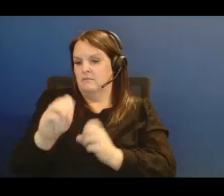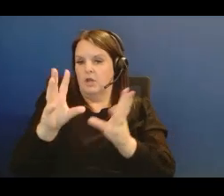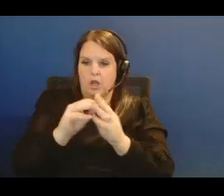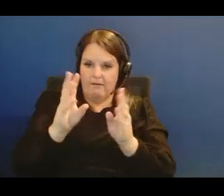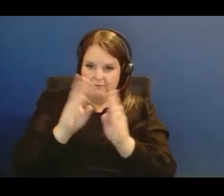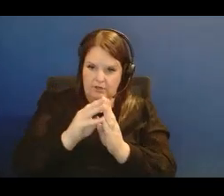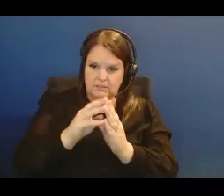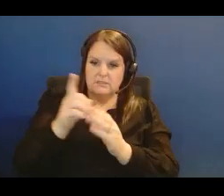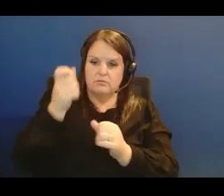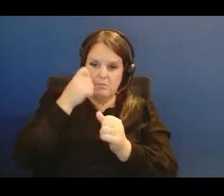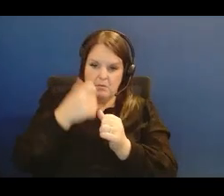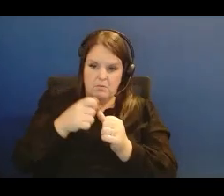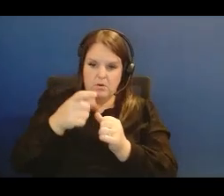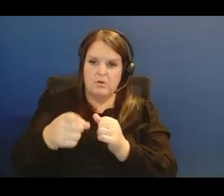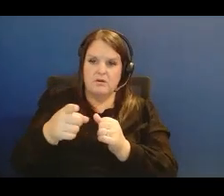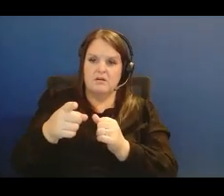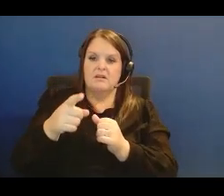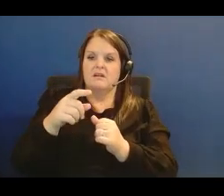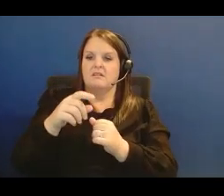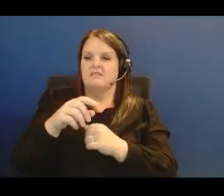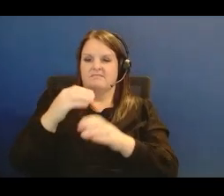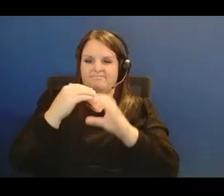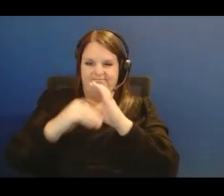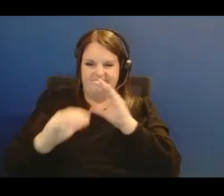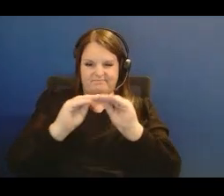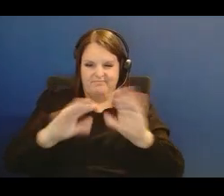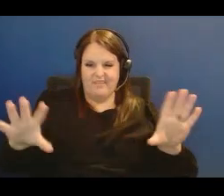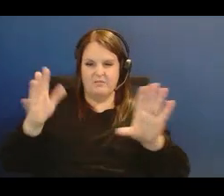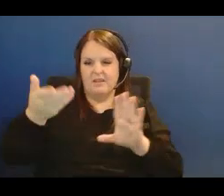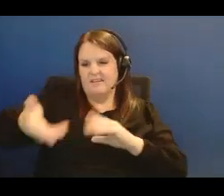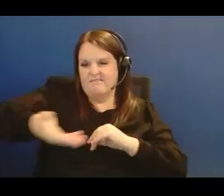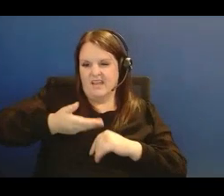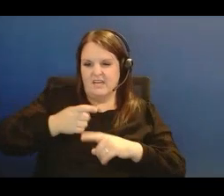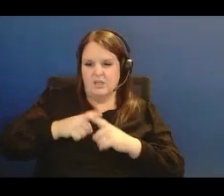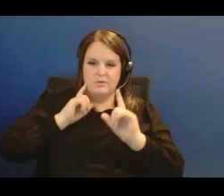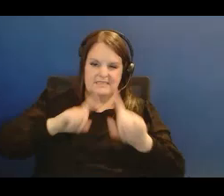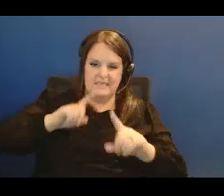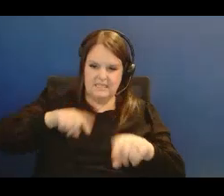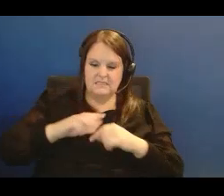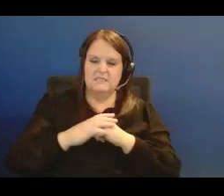have remembered seeing some e-blasts from us about inviting you to attend,